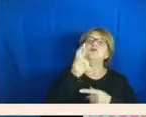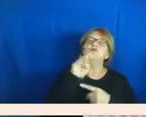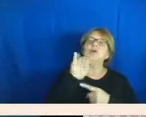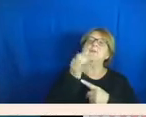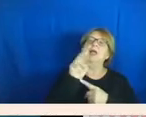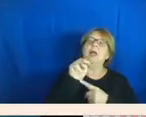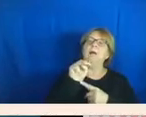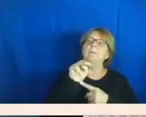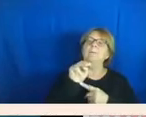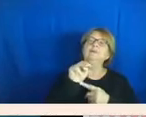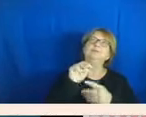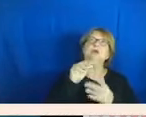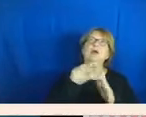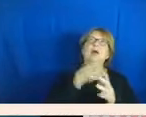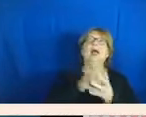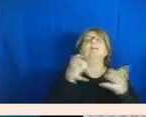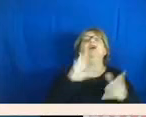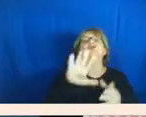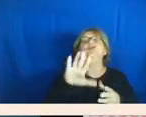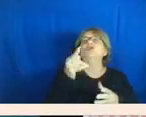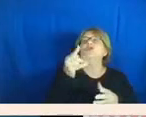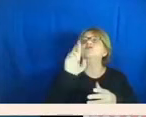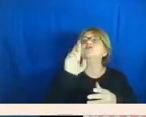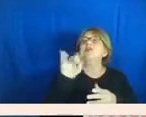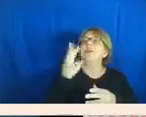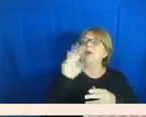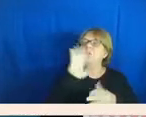how much your premium is going to be based on your